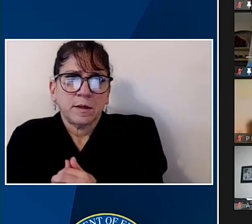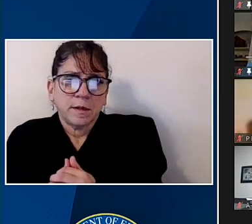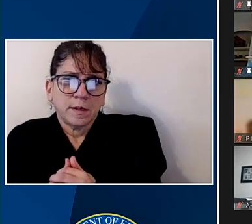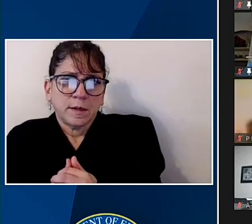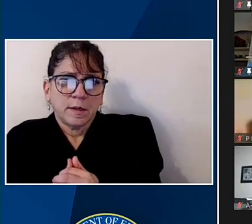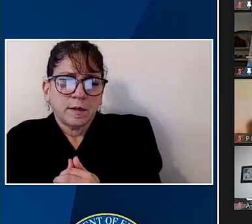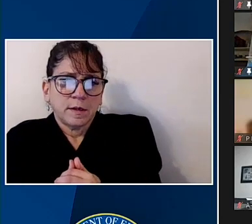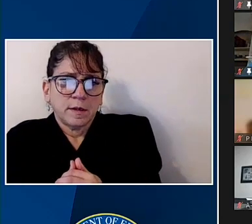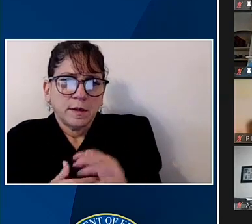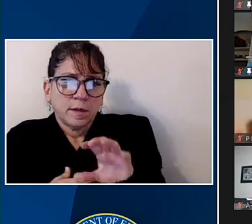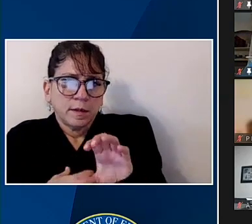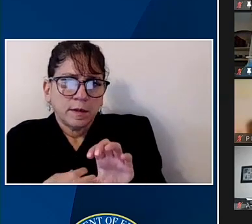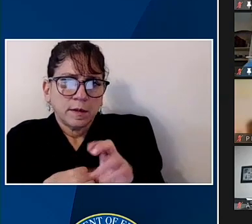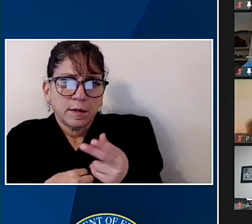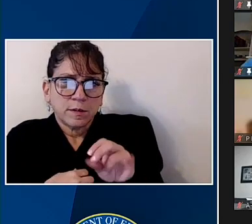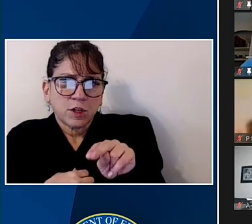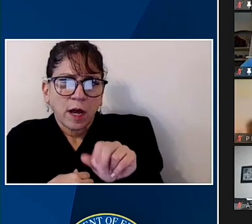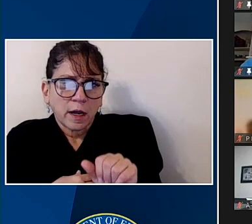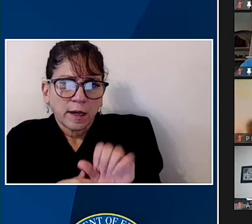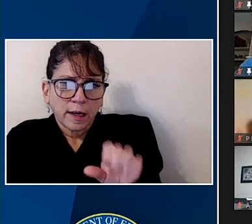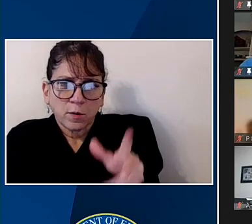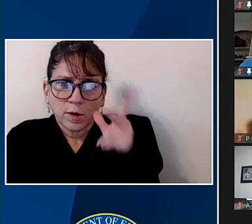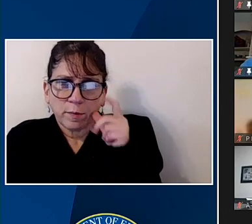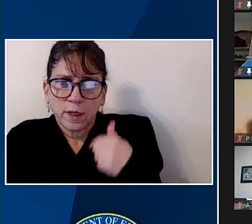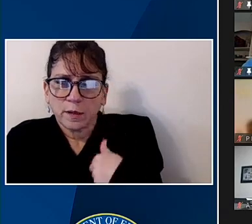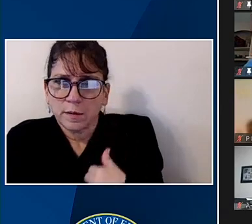Excellent. China, can you hear me?